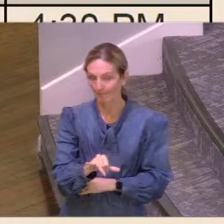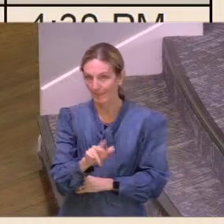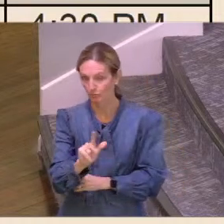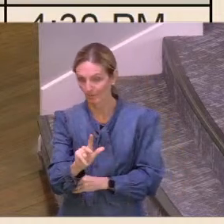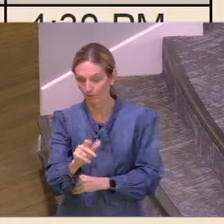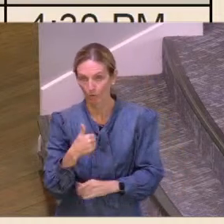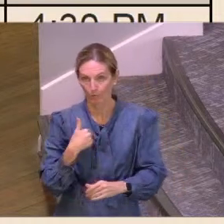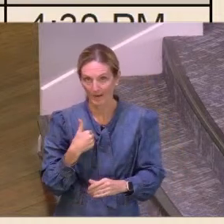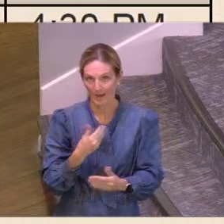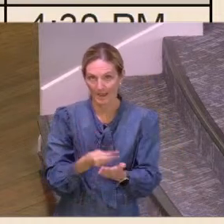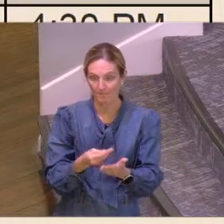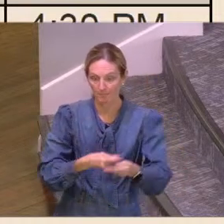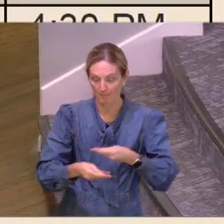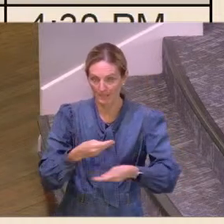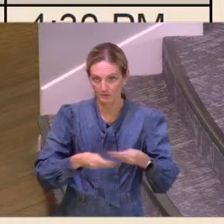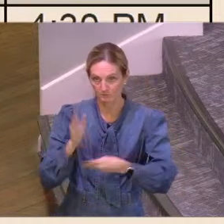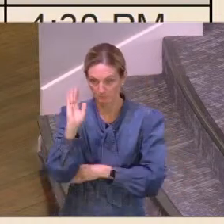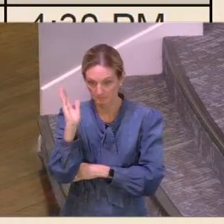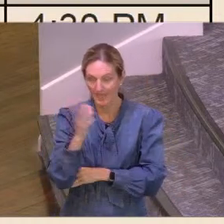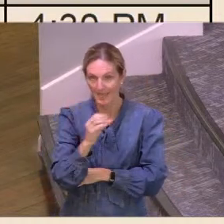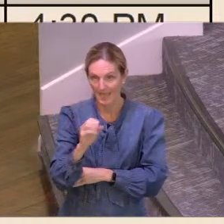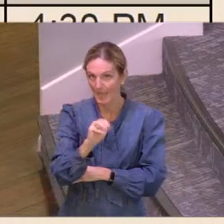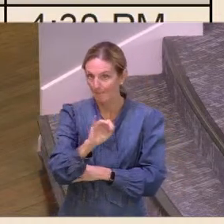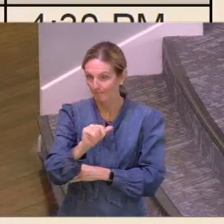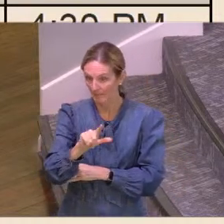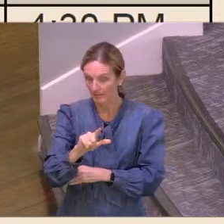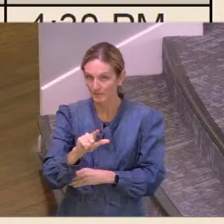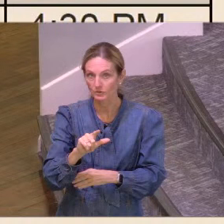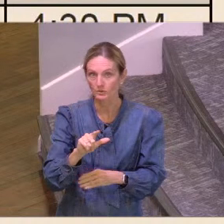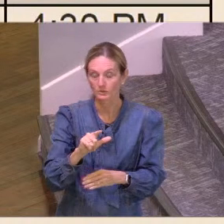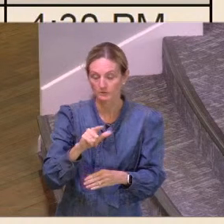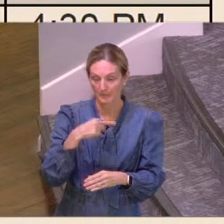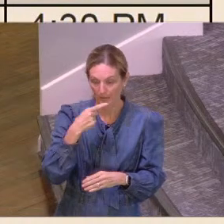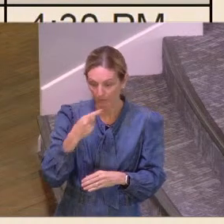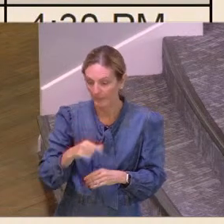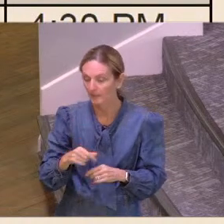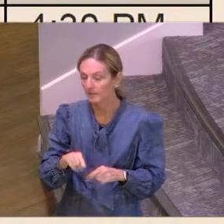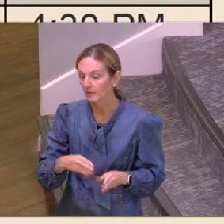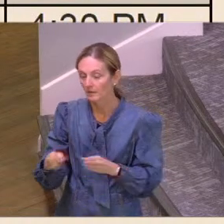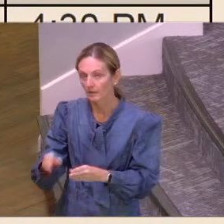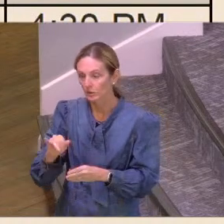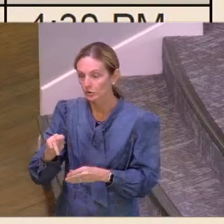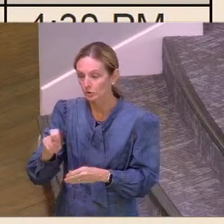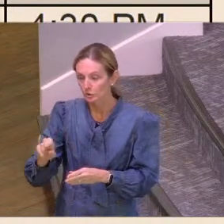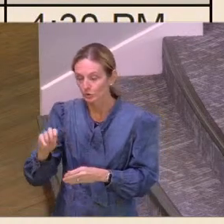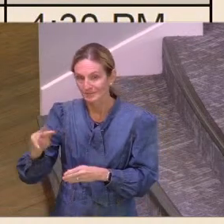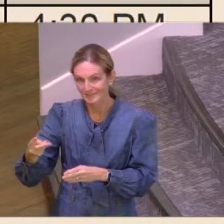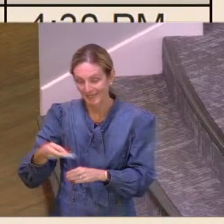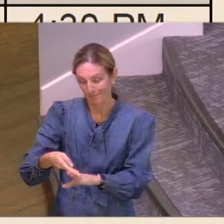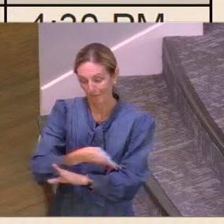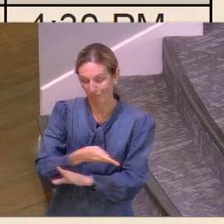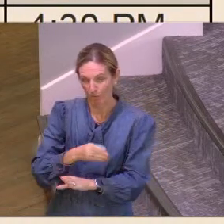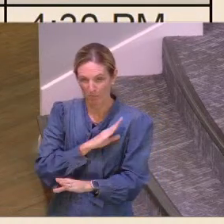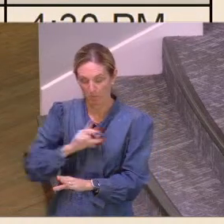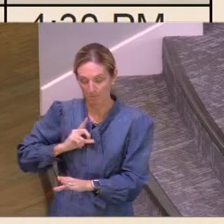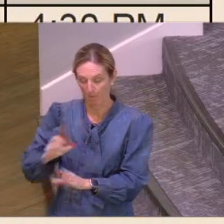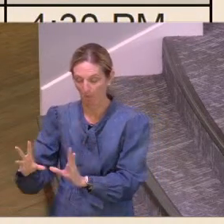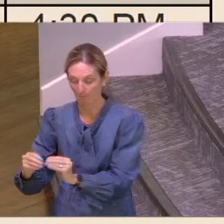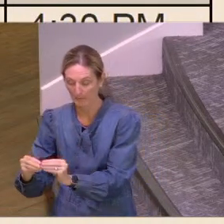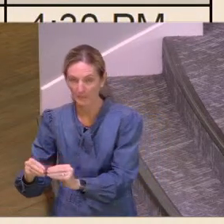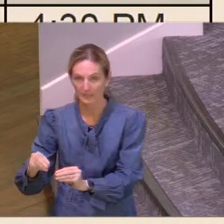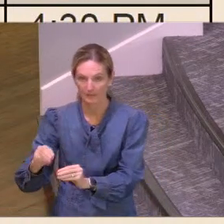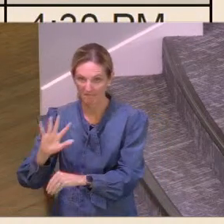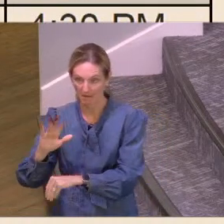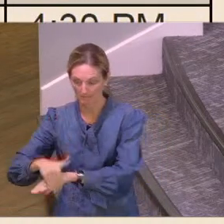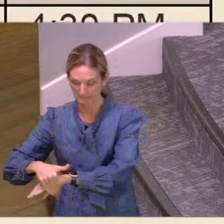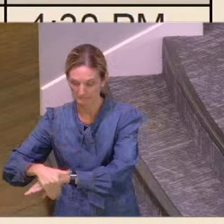have a budget presentation and a millage rate hearing, and then on June 2nd, before our board meeting that we have at 5 p.m.,